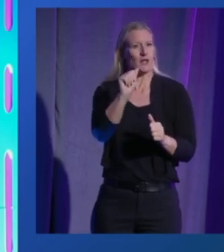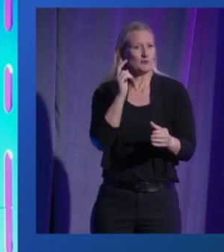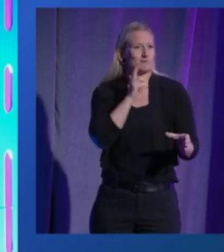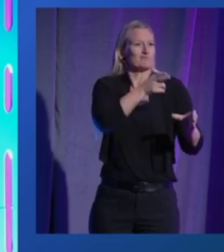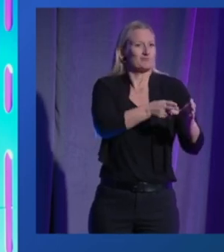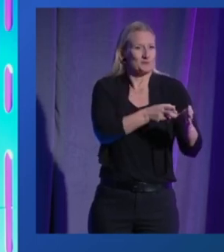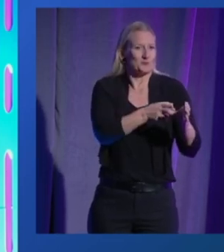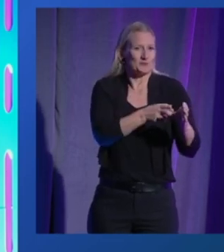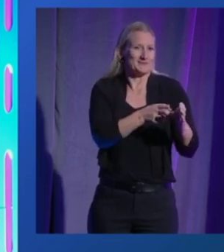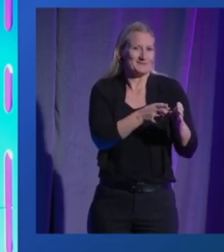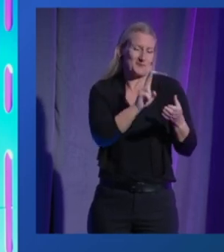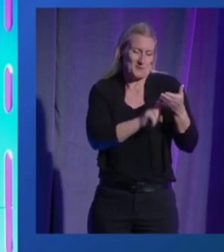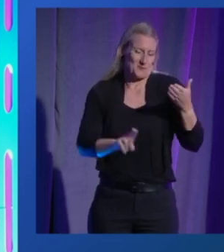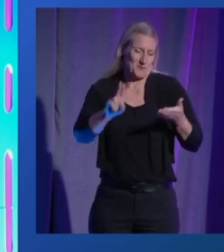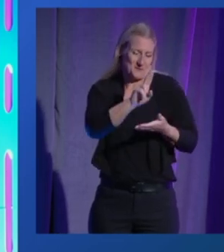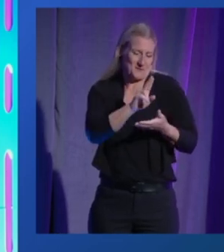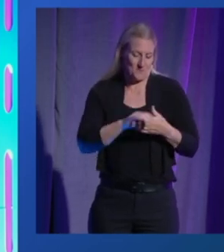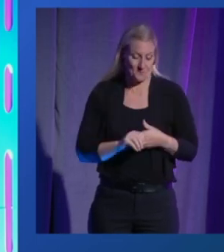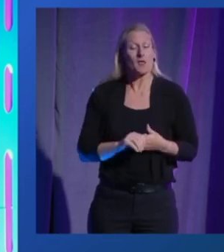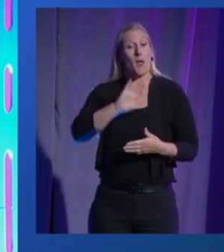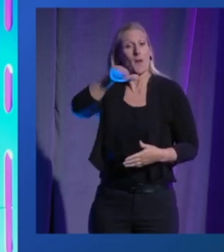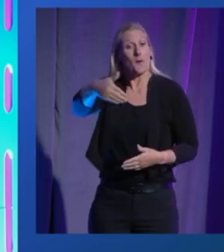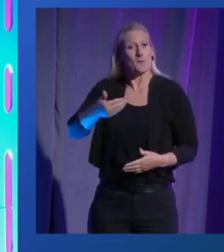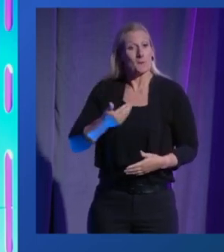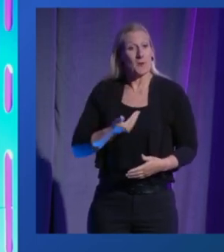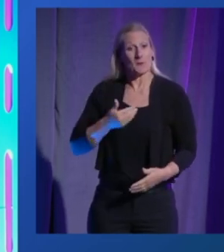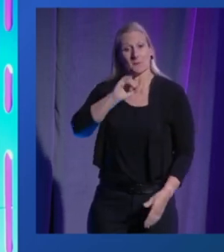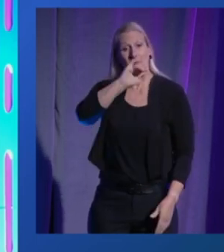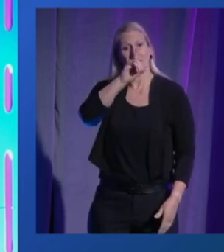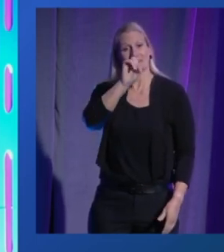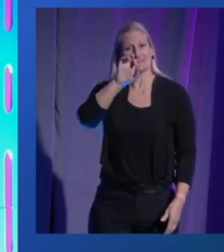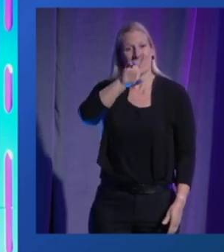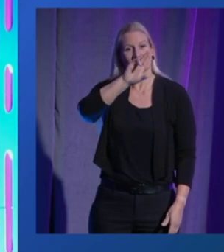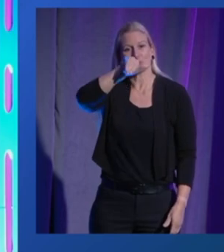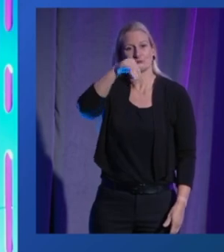post posting please welcome Dr Joe